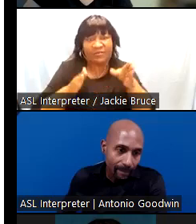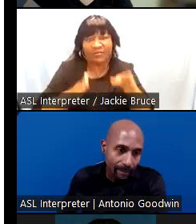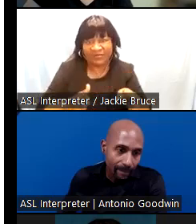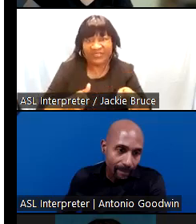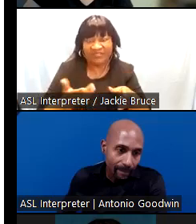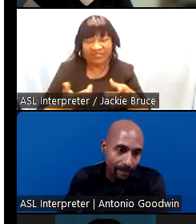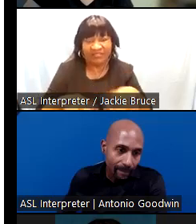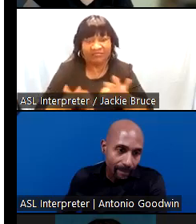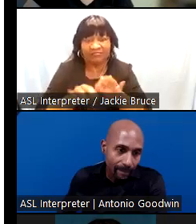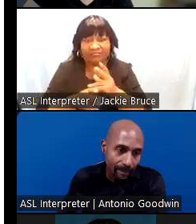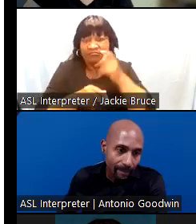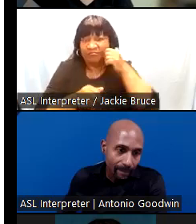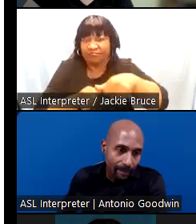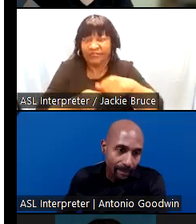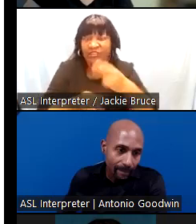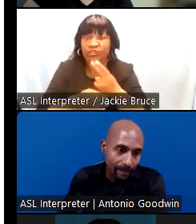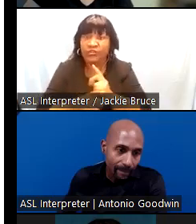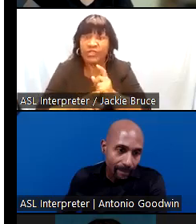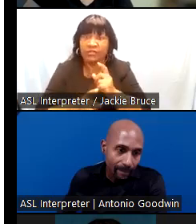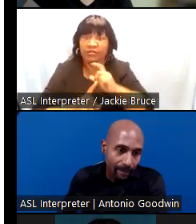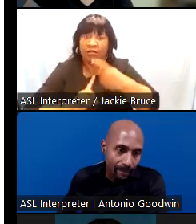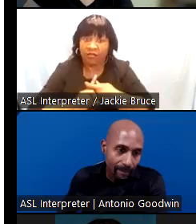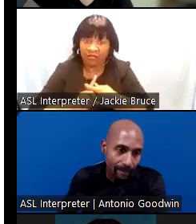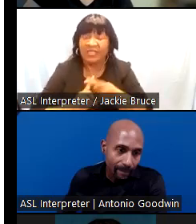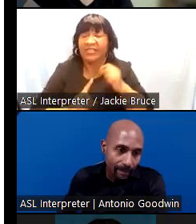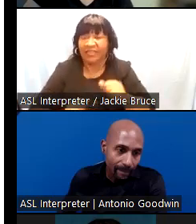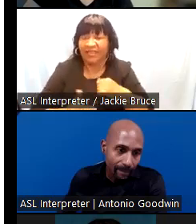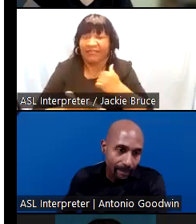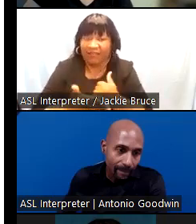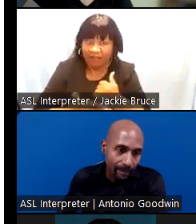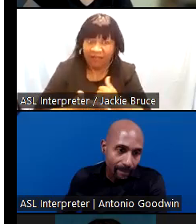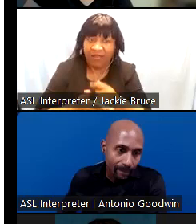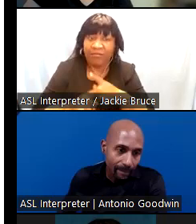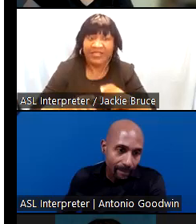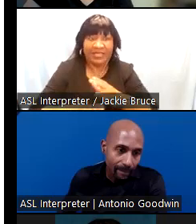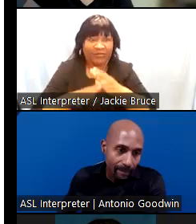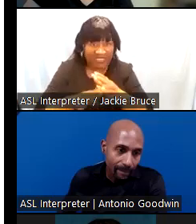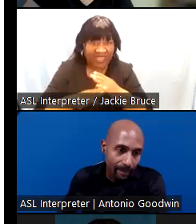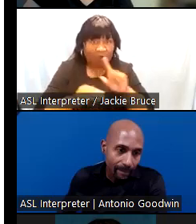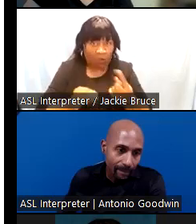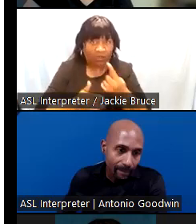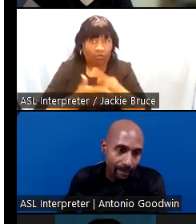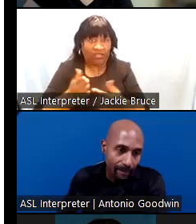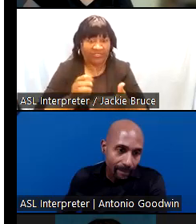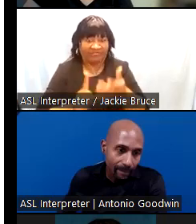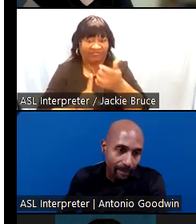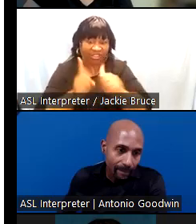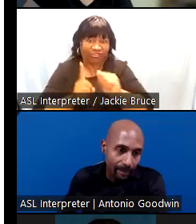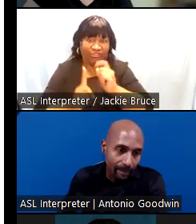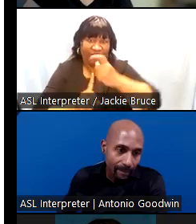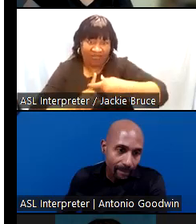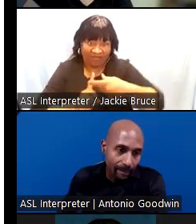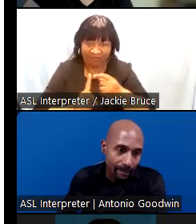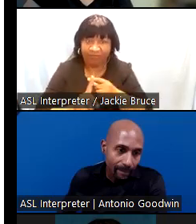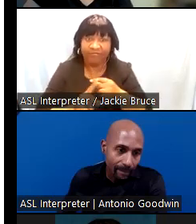it. So using condoms can be helpful, but they protect what they cover. I already mentioned having